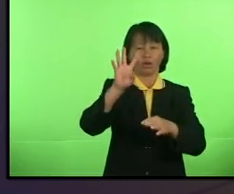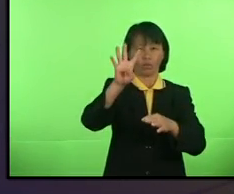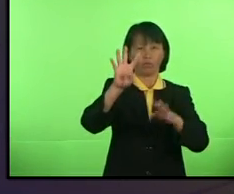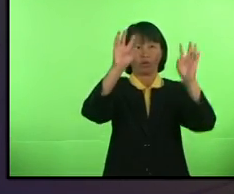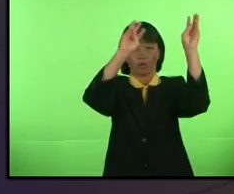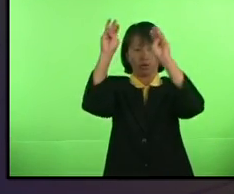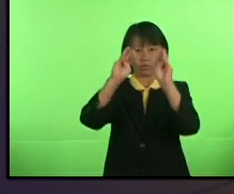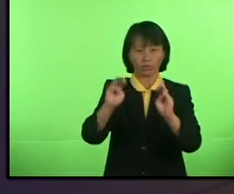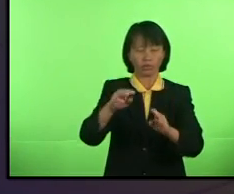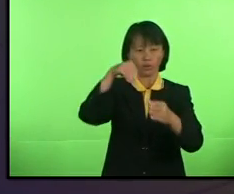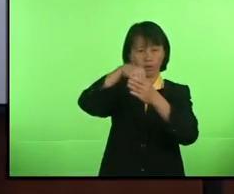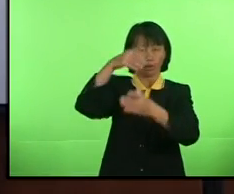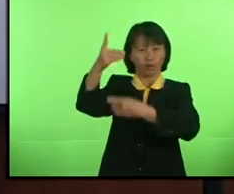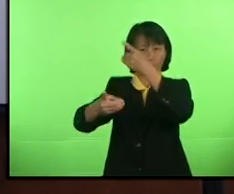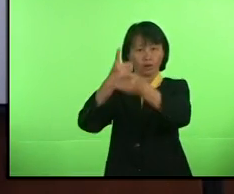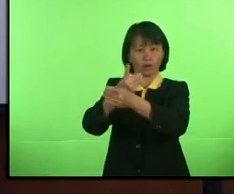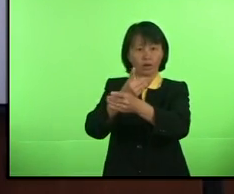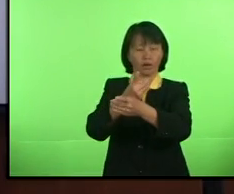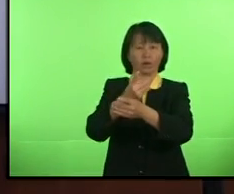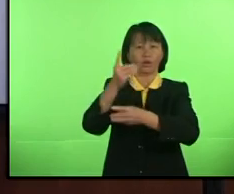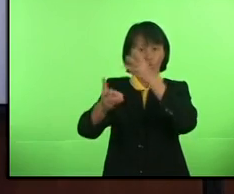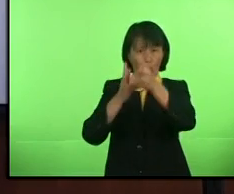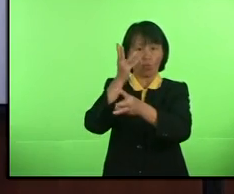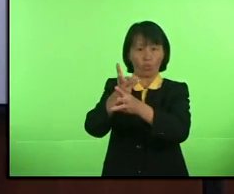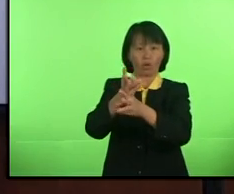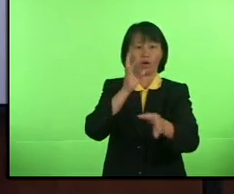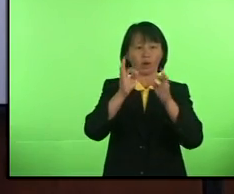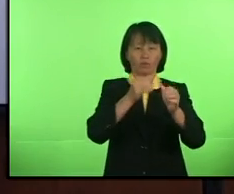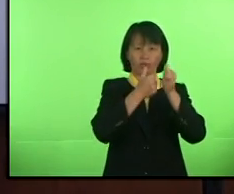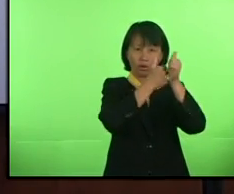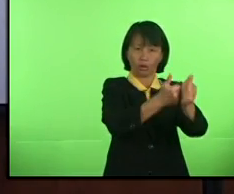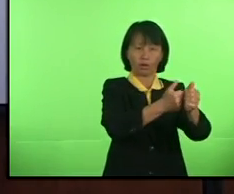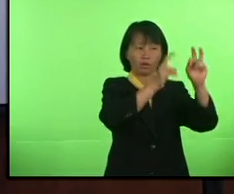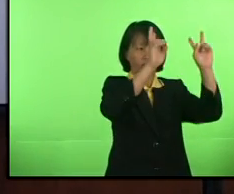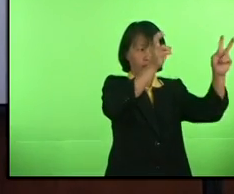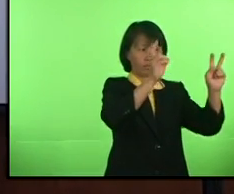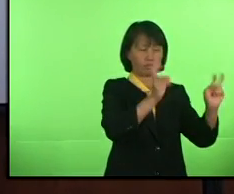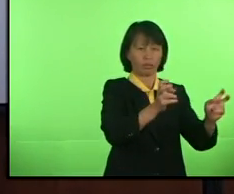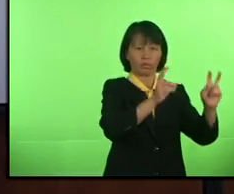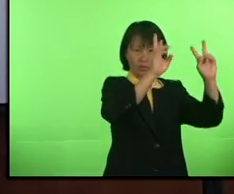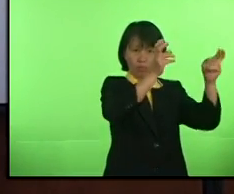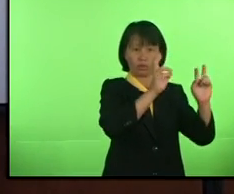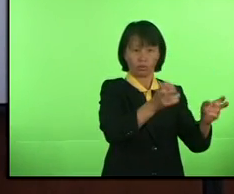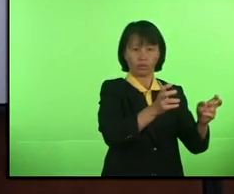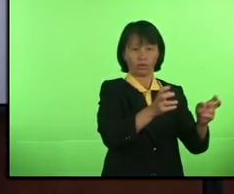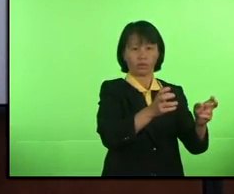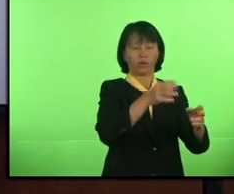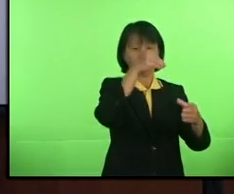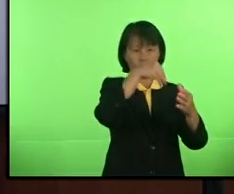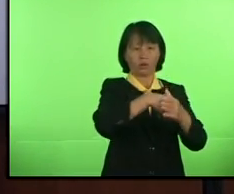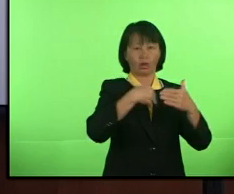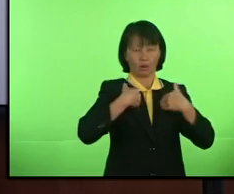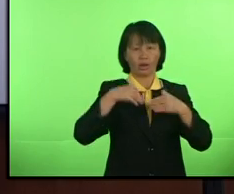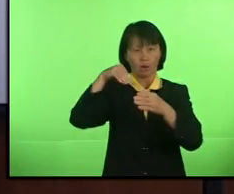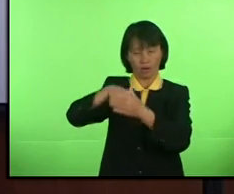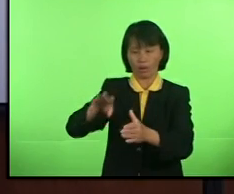of the world. If you go through the module, all these topics are in the module as